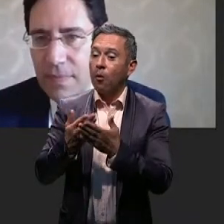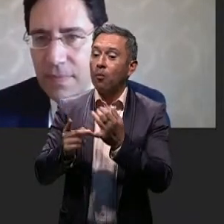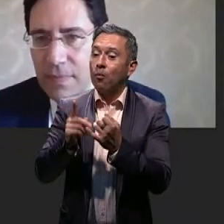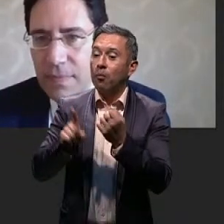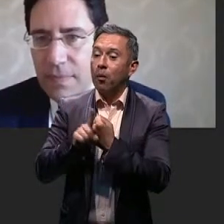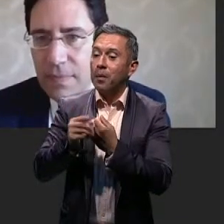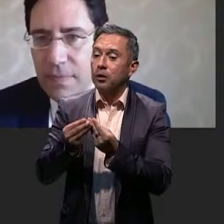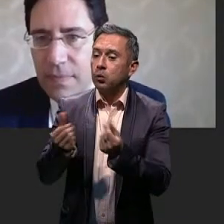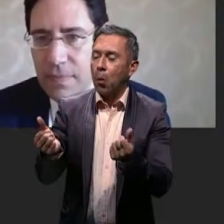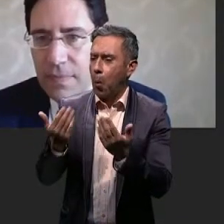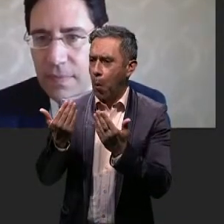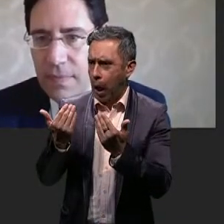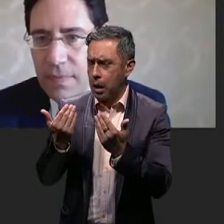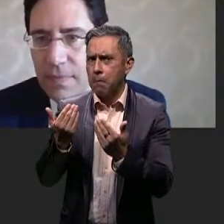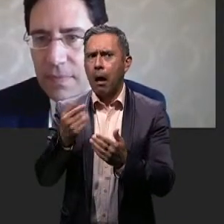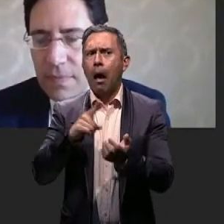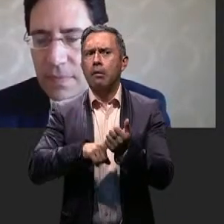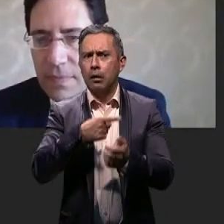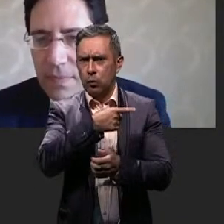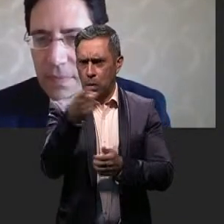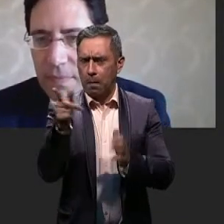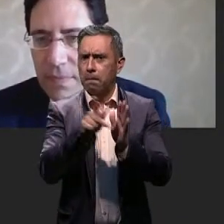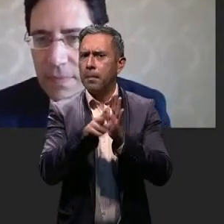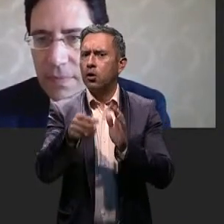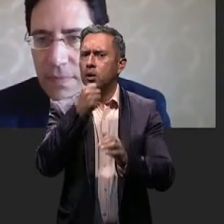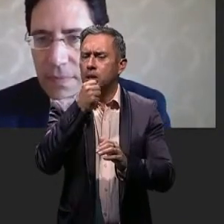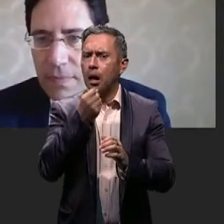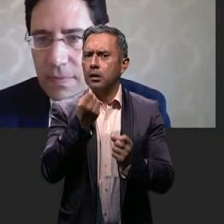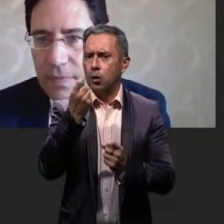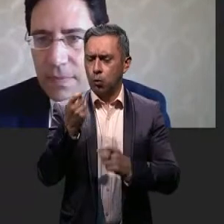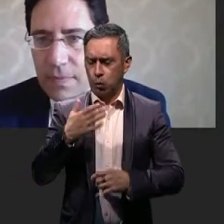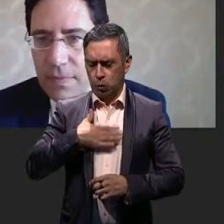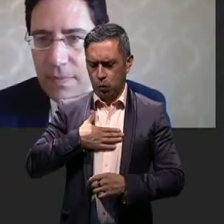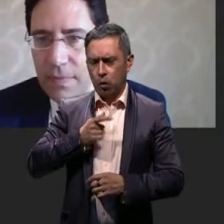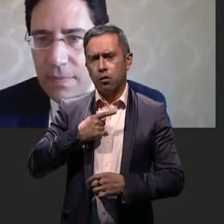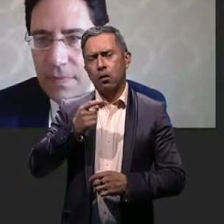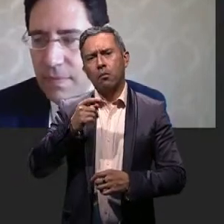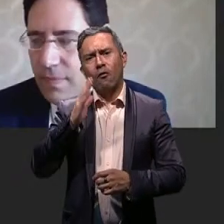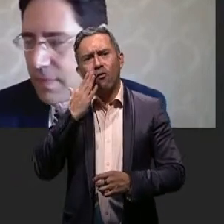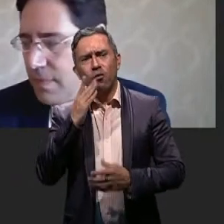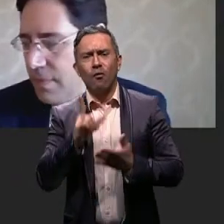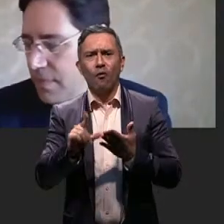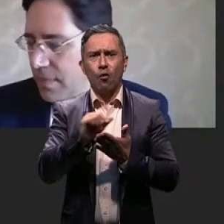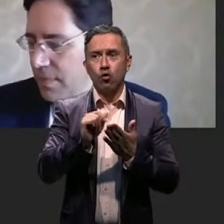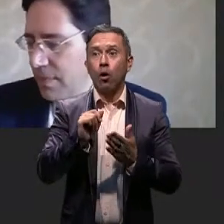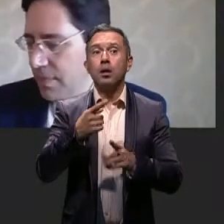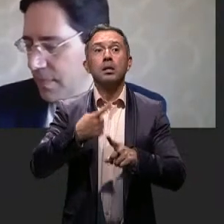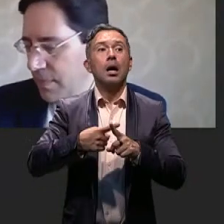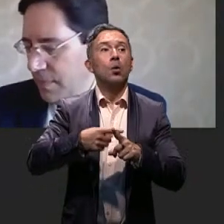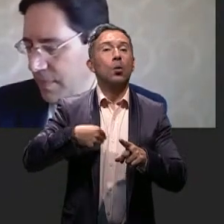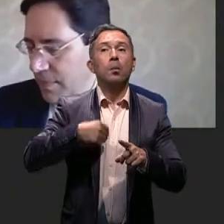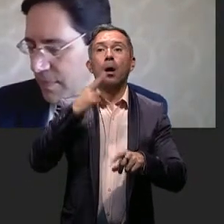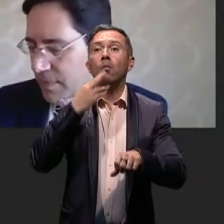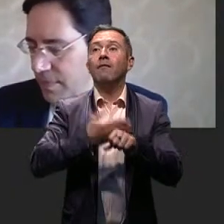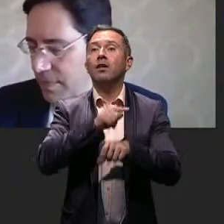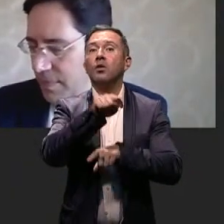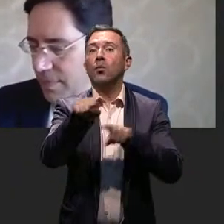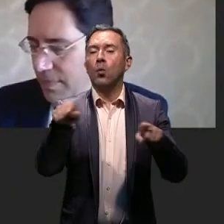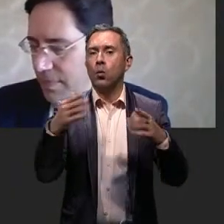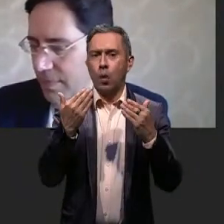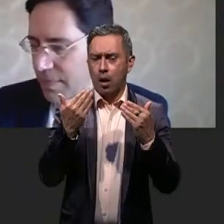is no, you say that you are no solution, but we see the journalists that are speaking personally saying, I'm not